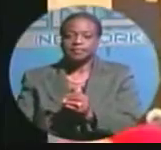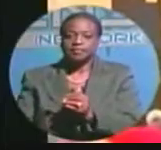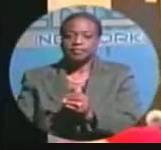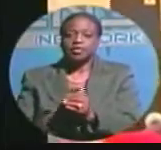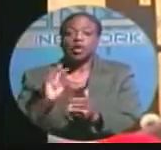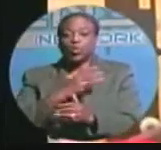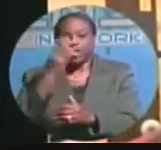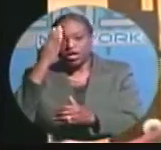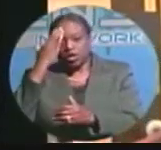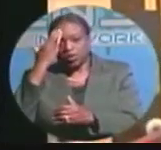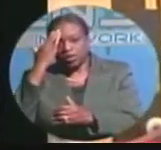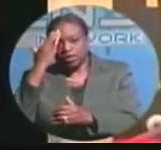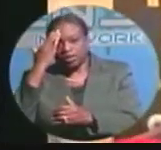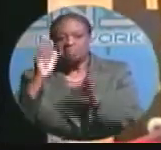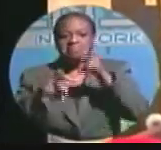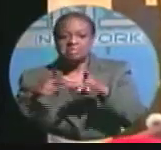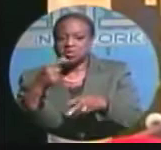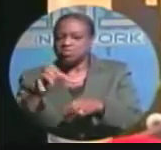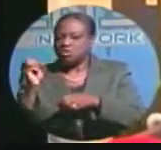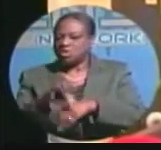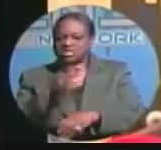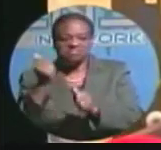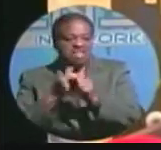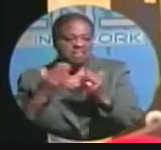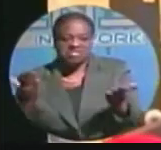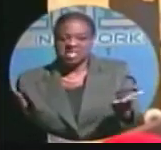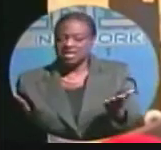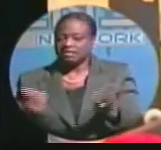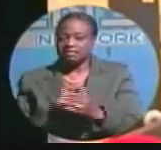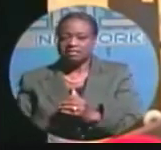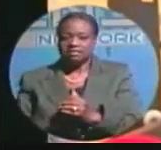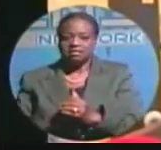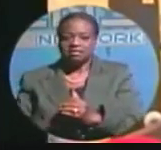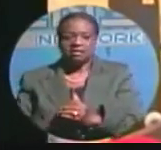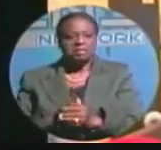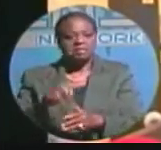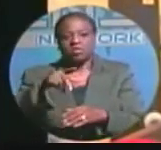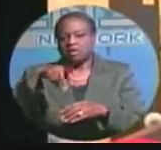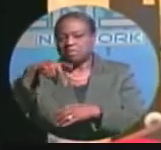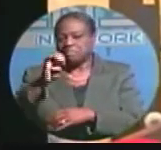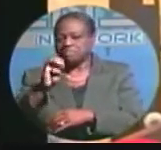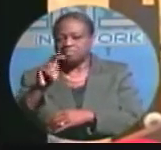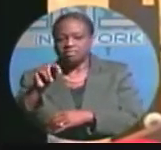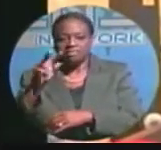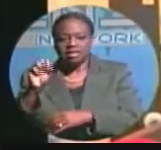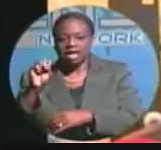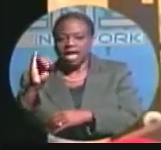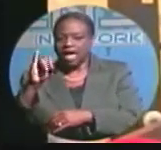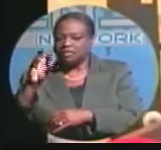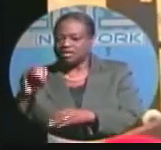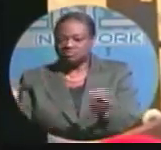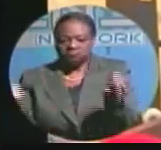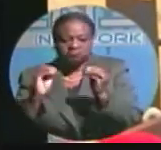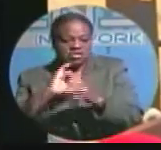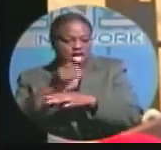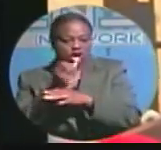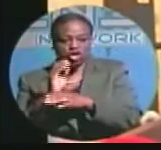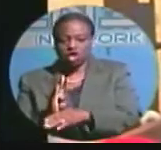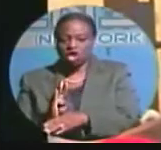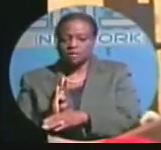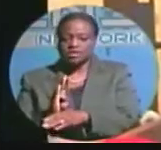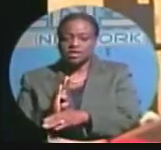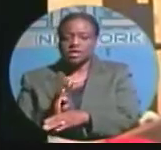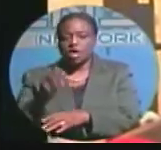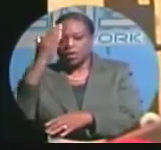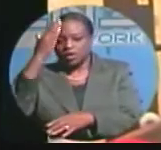We know that there are people who have lost everything, people who are on pension, people who are without jobs, and we know therefore that